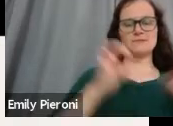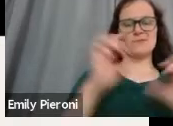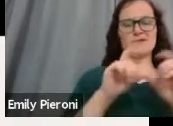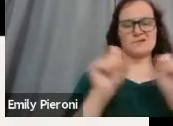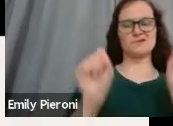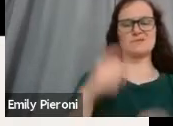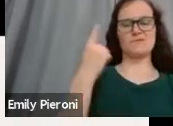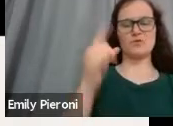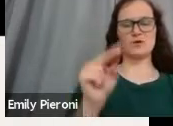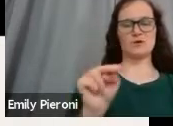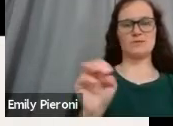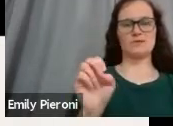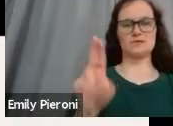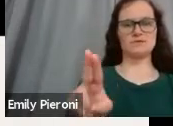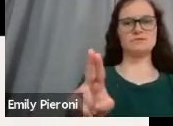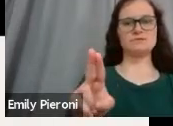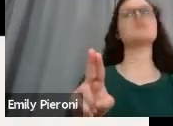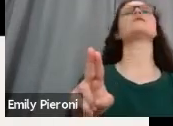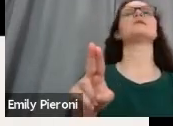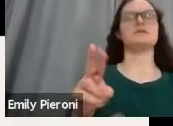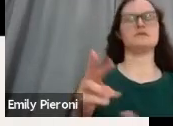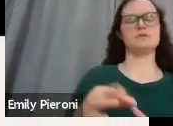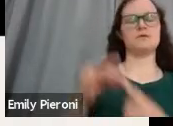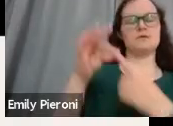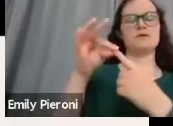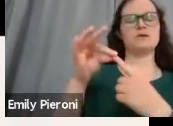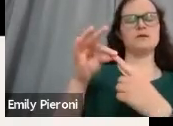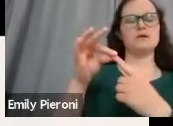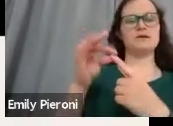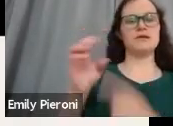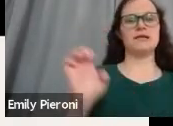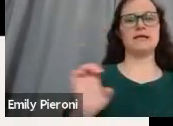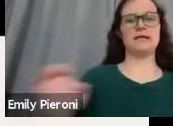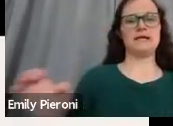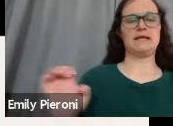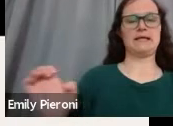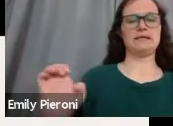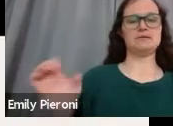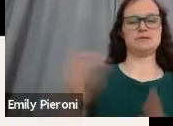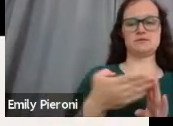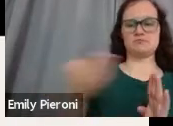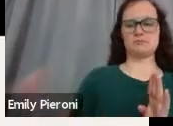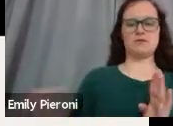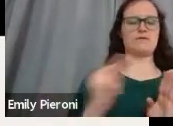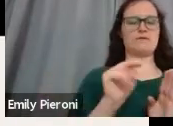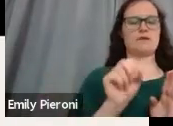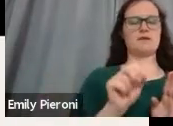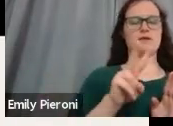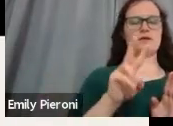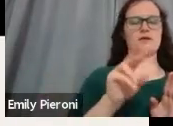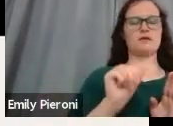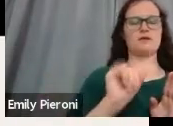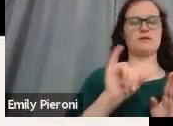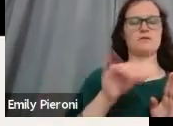is uniquely located on land leased from the sovereign Navajo Nation in northwestern New